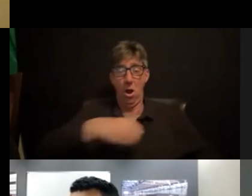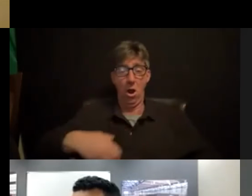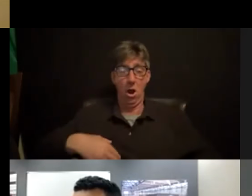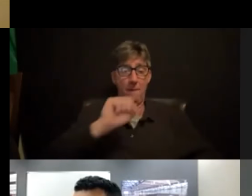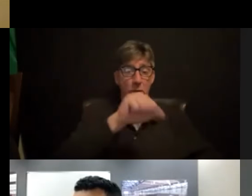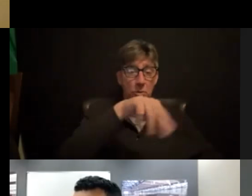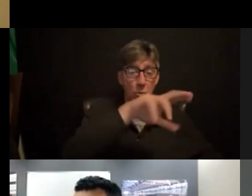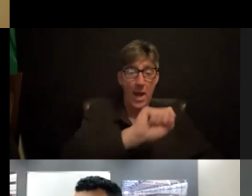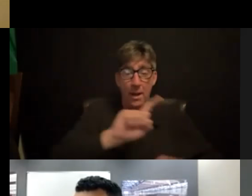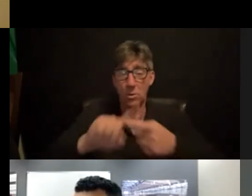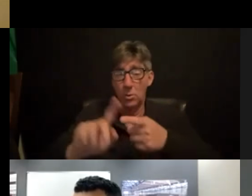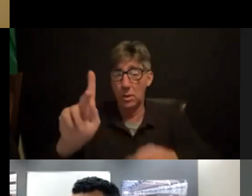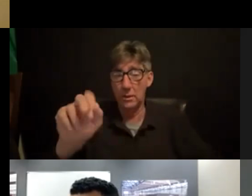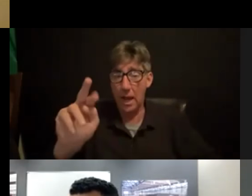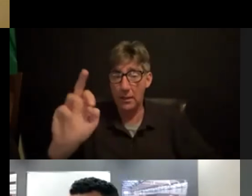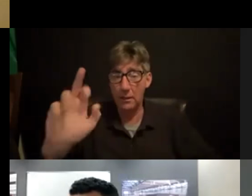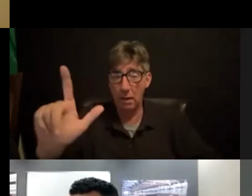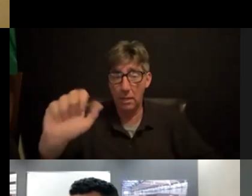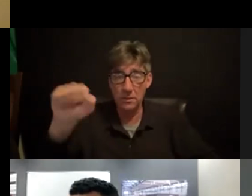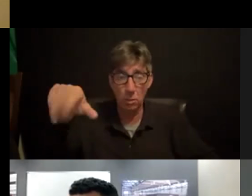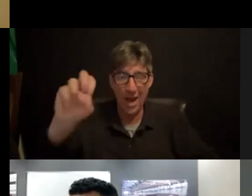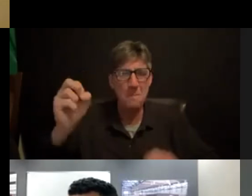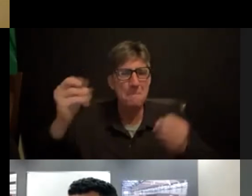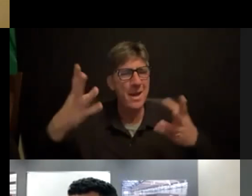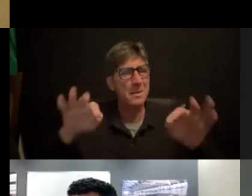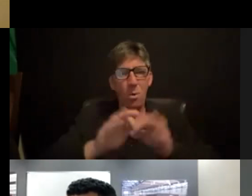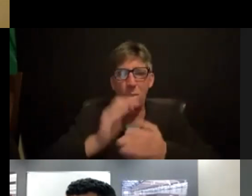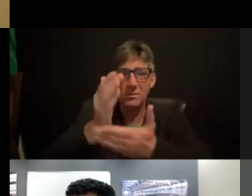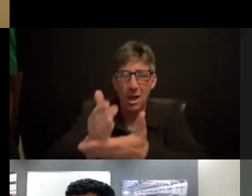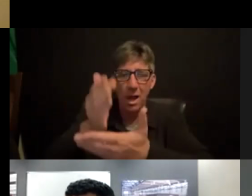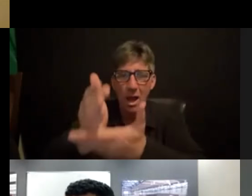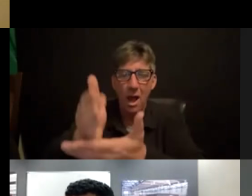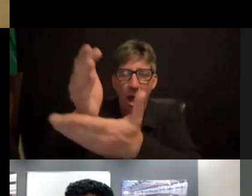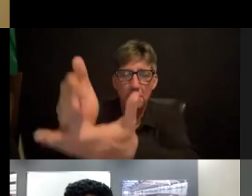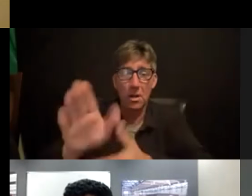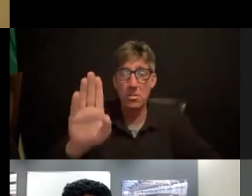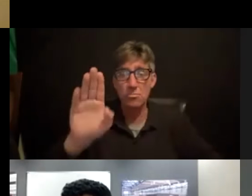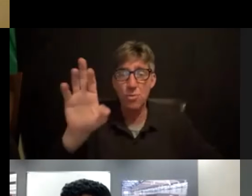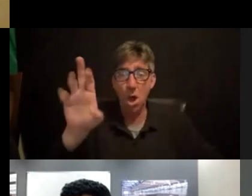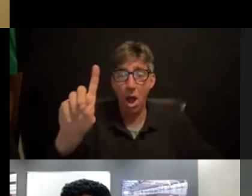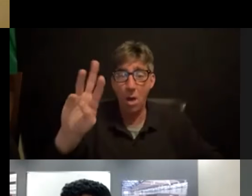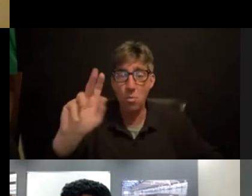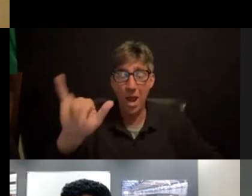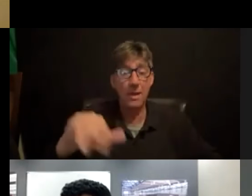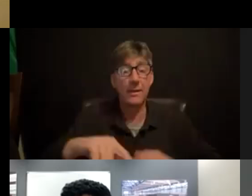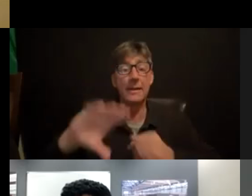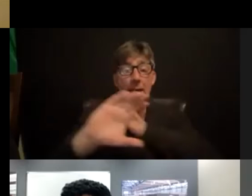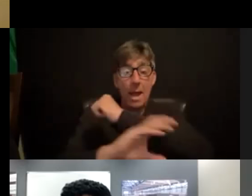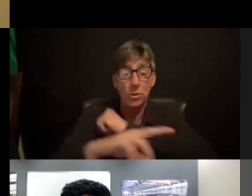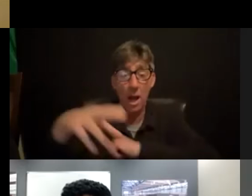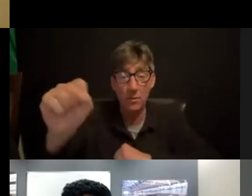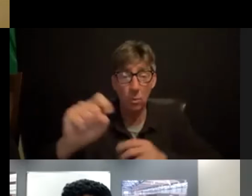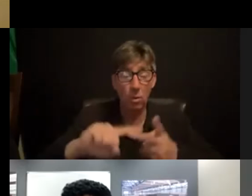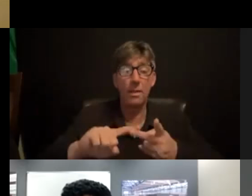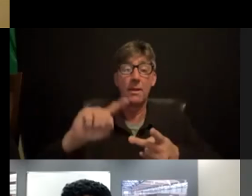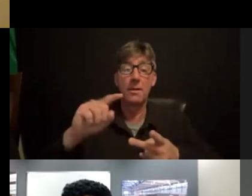and many important destinations are on Broadway, including the Cambridge Ringe and Latin School, the city's only public high school, the main branch of the